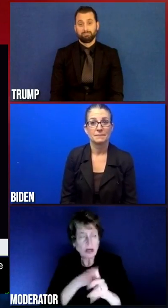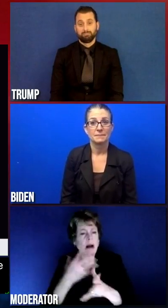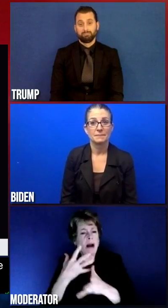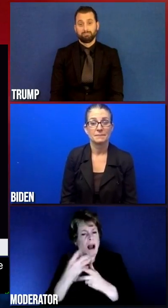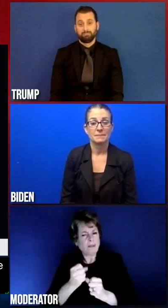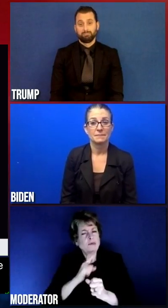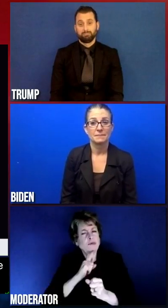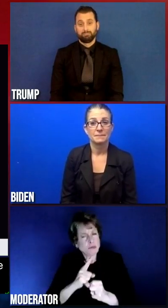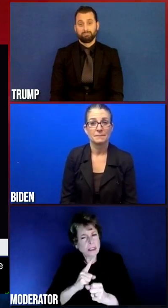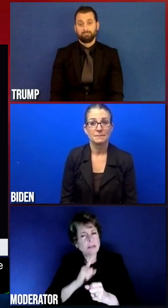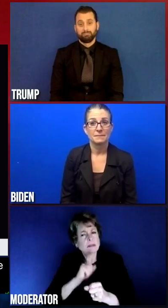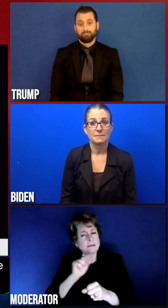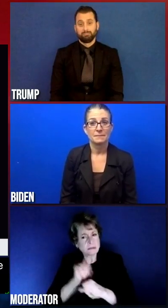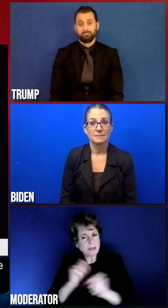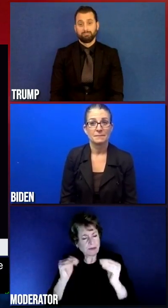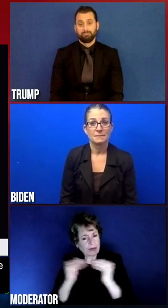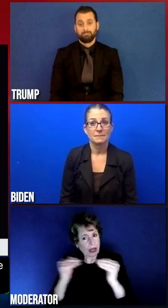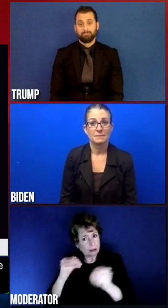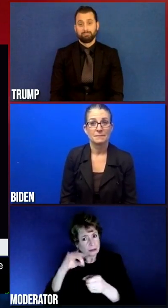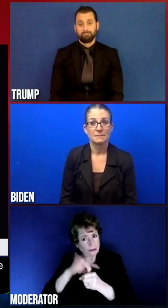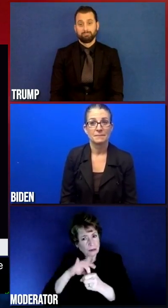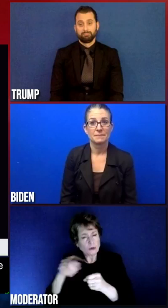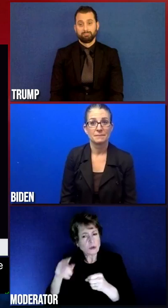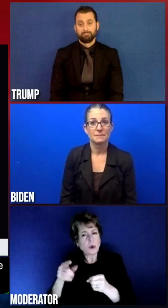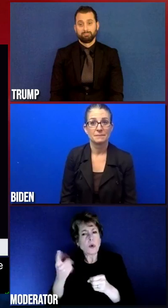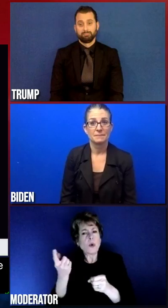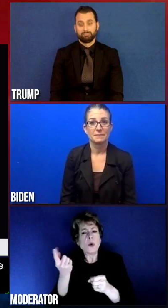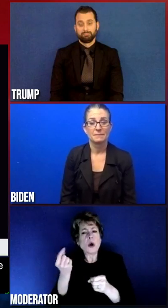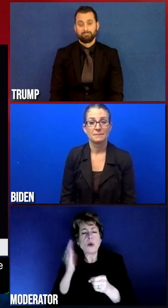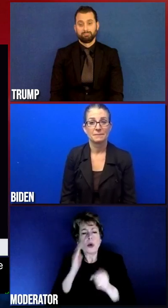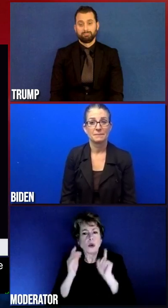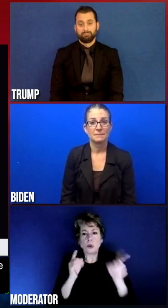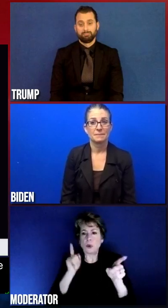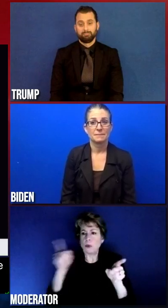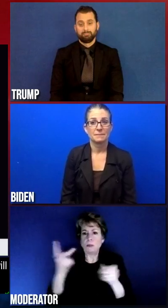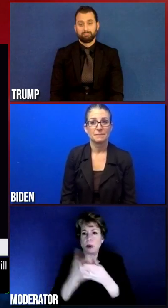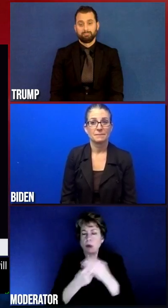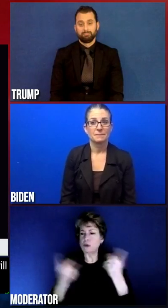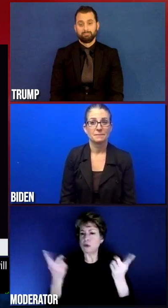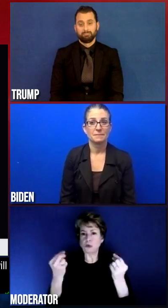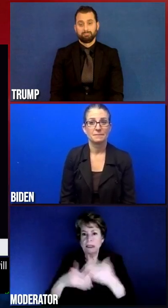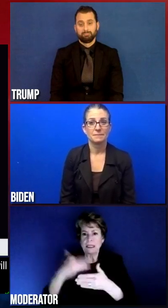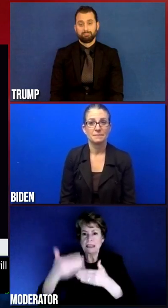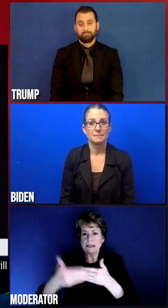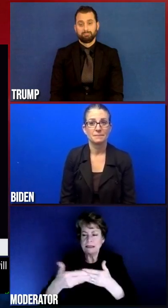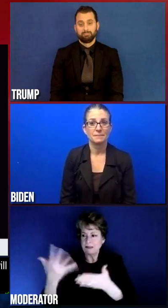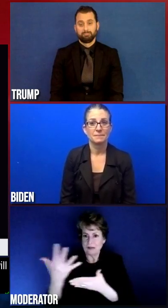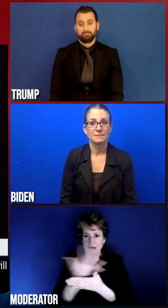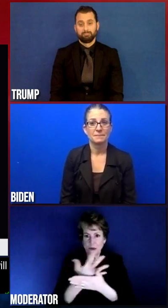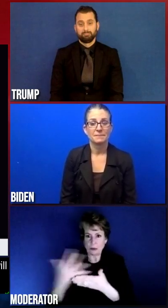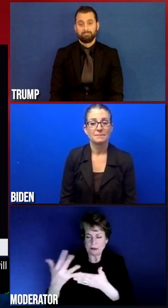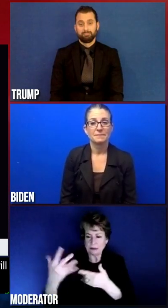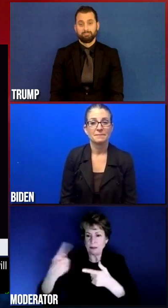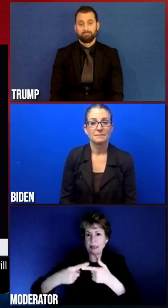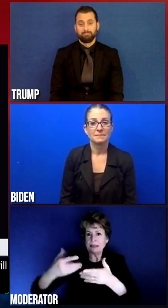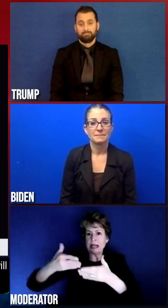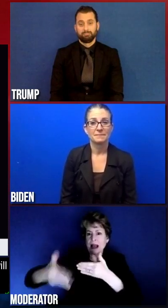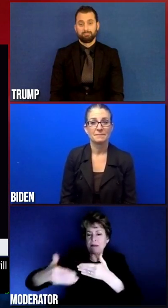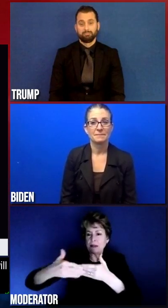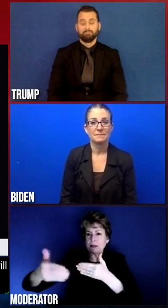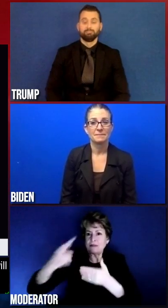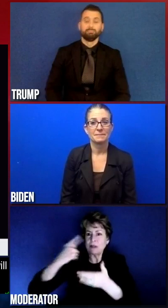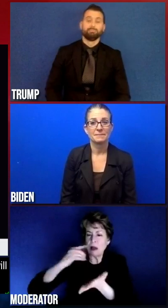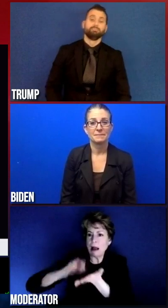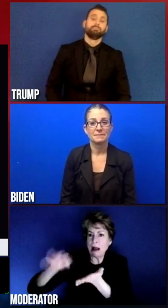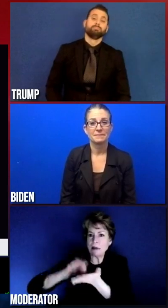5+ weeks, because it'll not only be to Election Day, but also counting some ballots, mail-in ballots after Election Day?